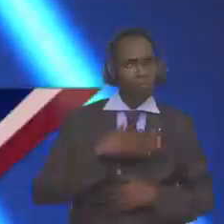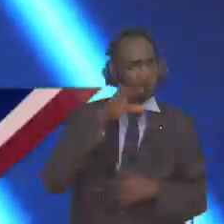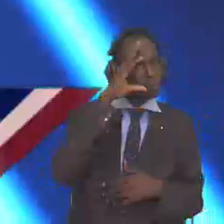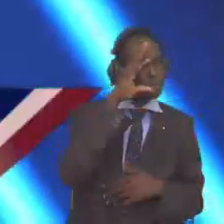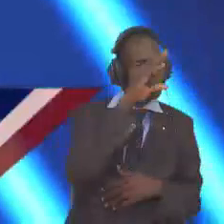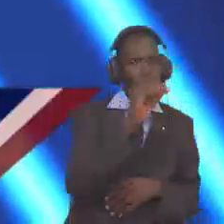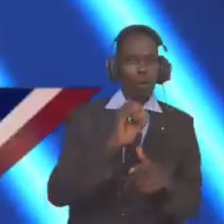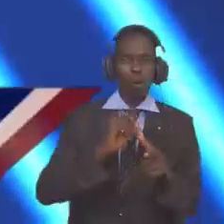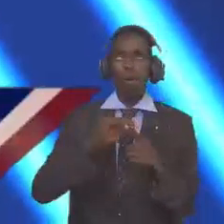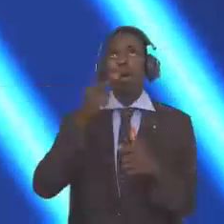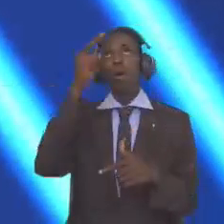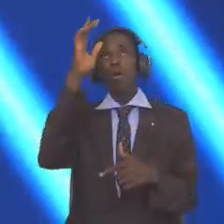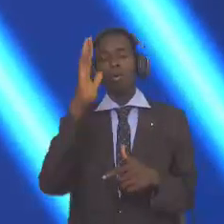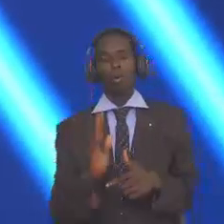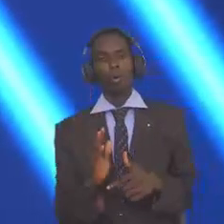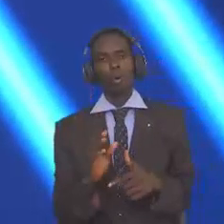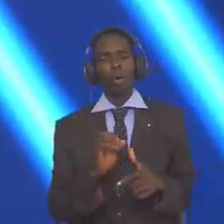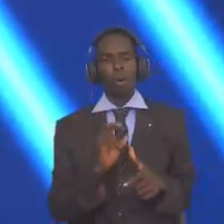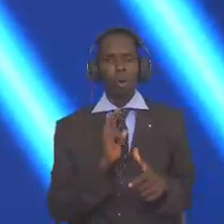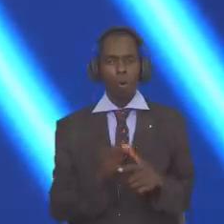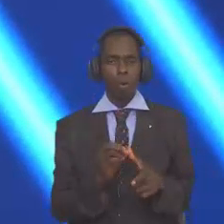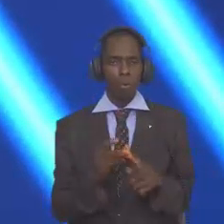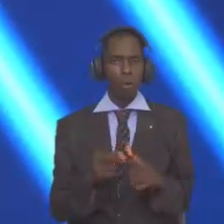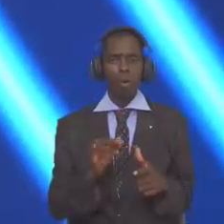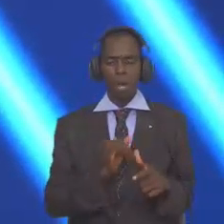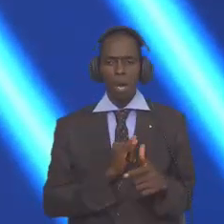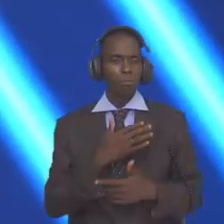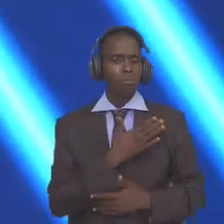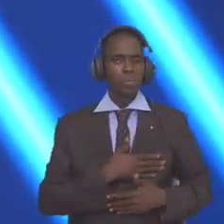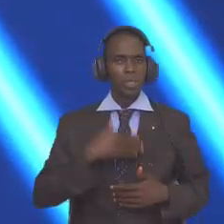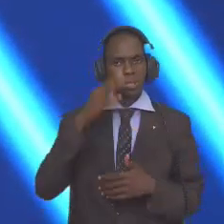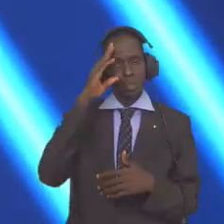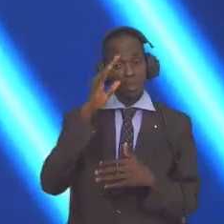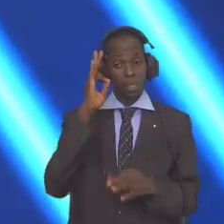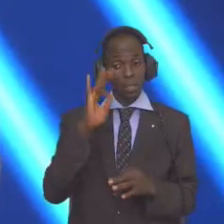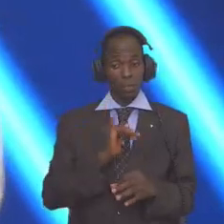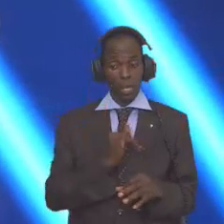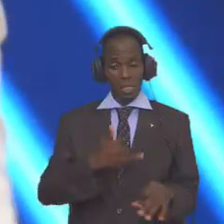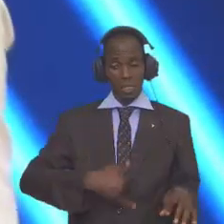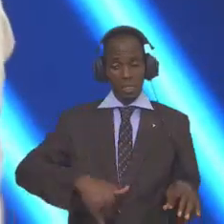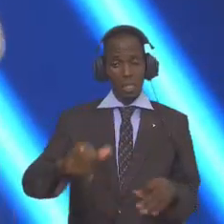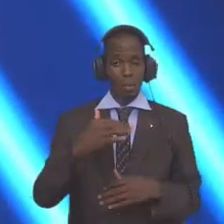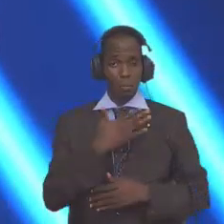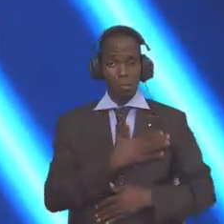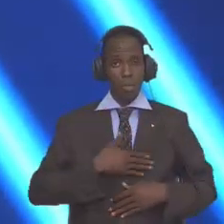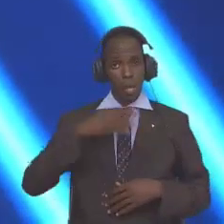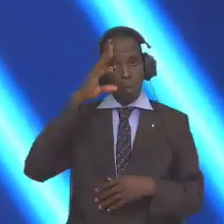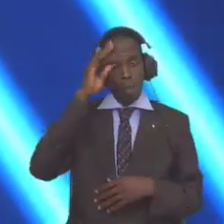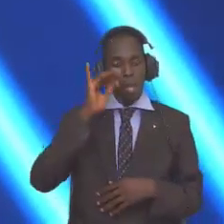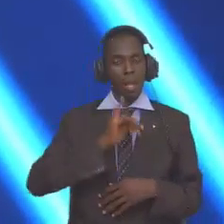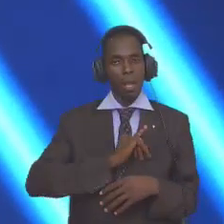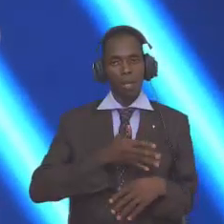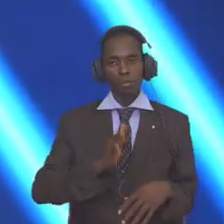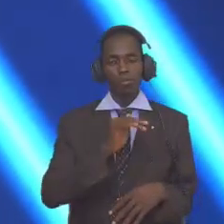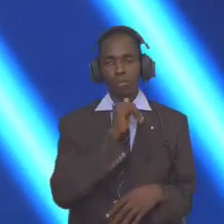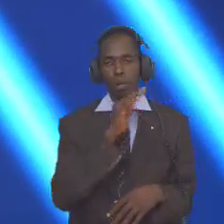I seek to please men? If I yet please men, I should not be the servant of God.